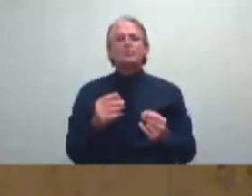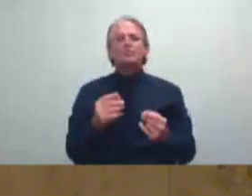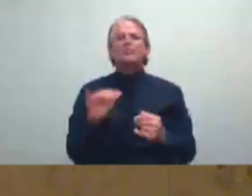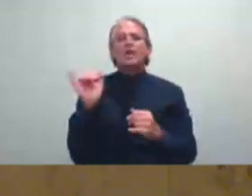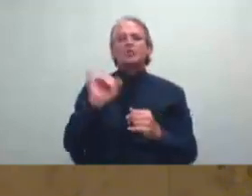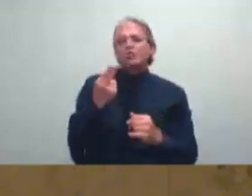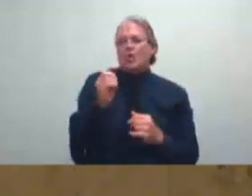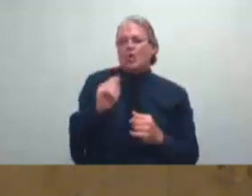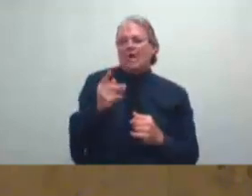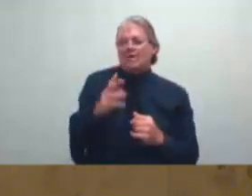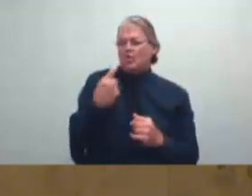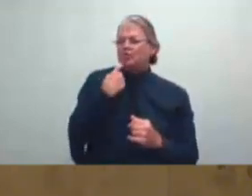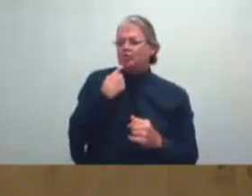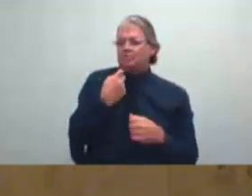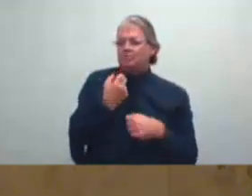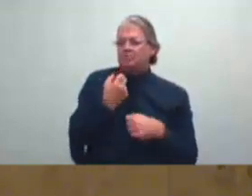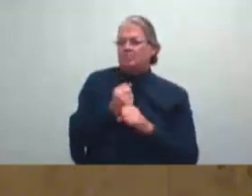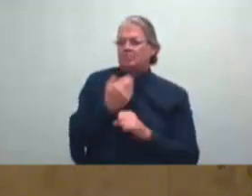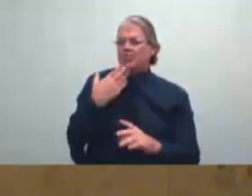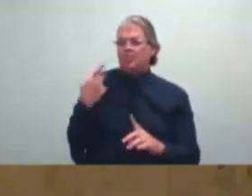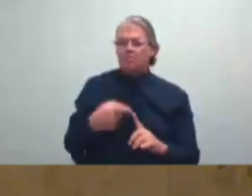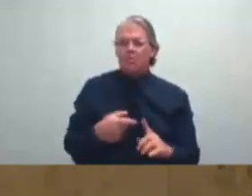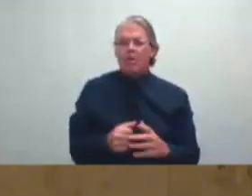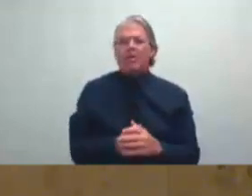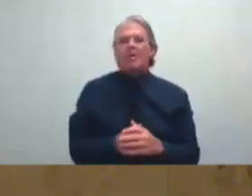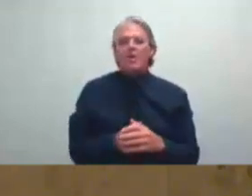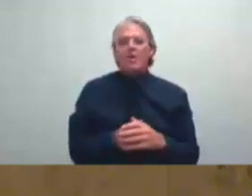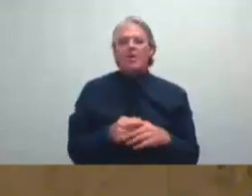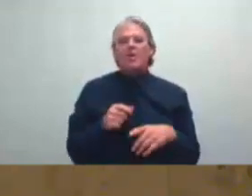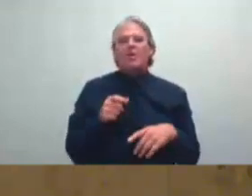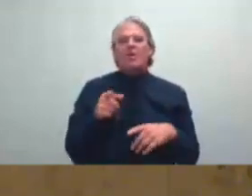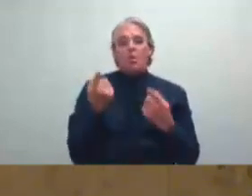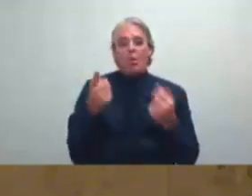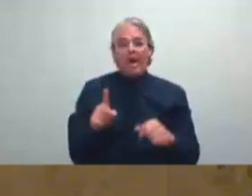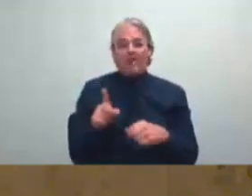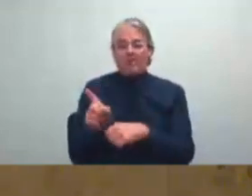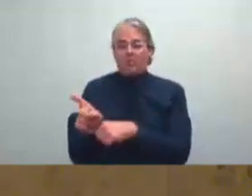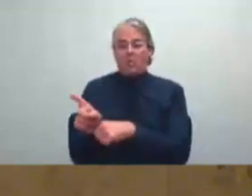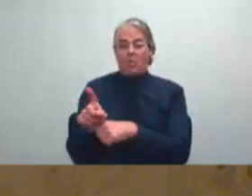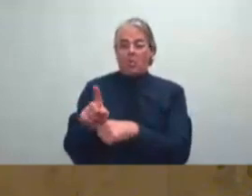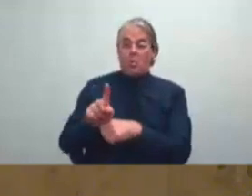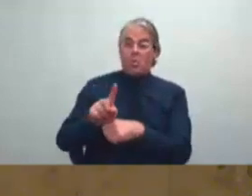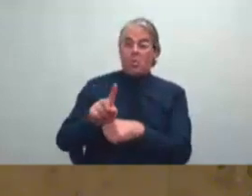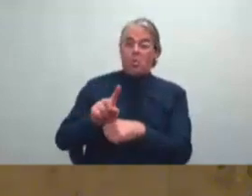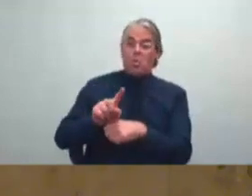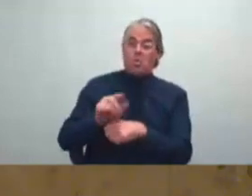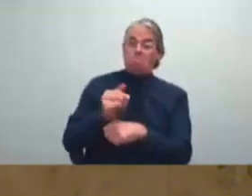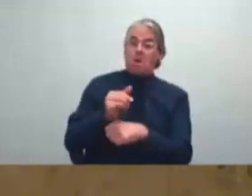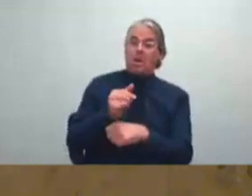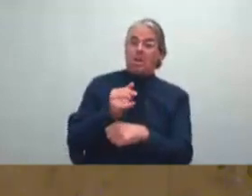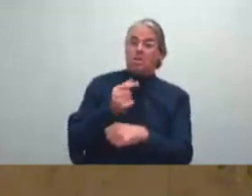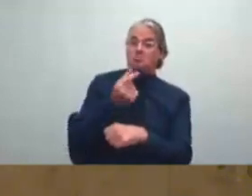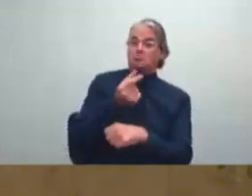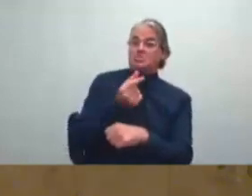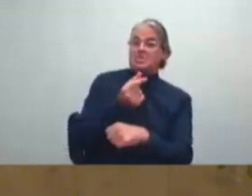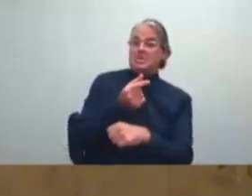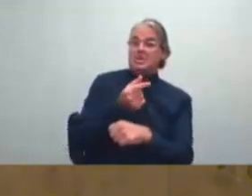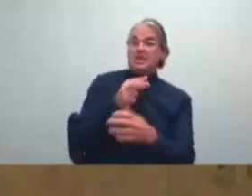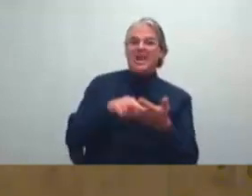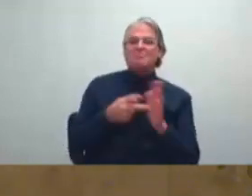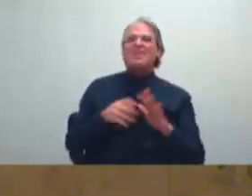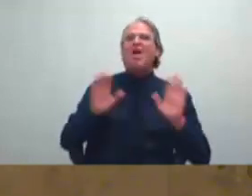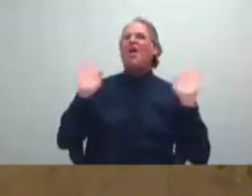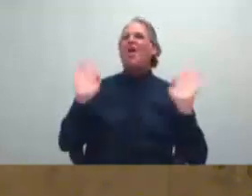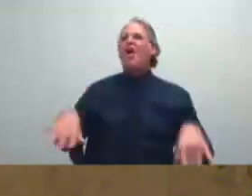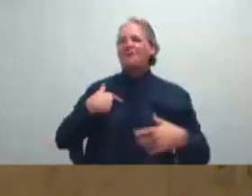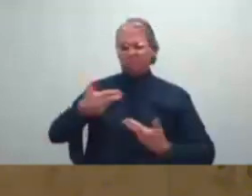really stress that when that meter goes down, it's not the time to let up on those behavior measures. It's the time to say, wow, what we're doing